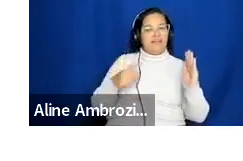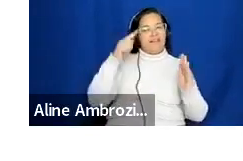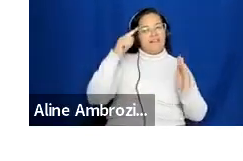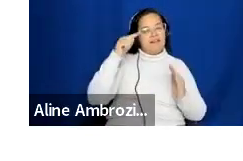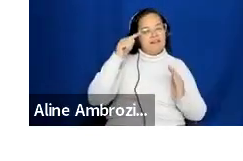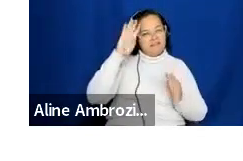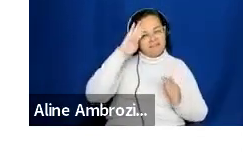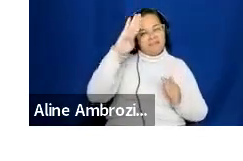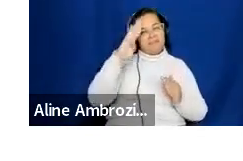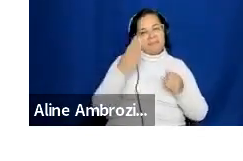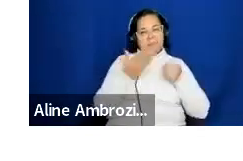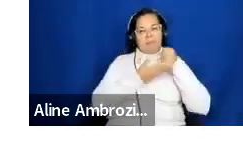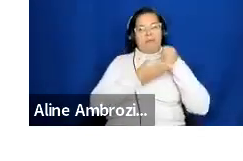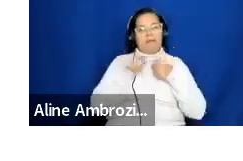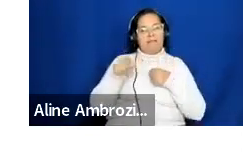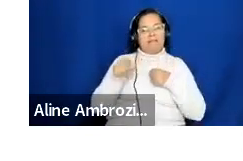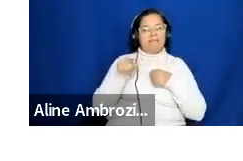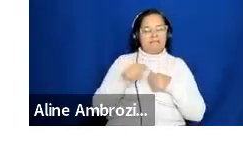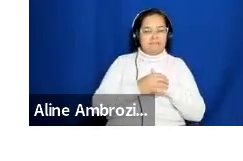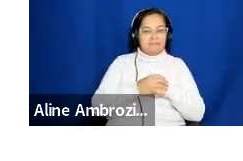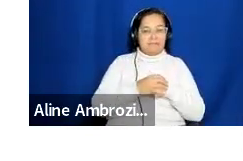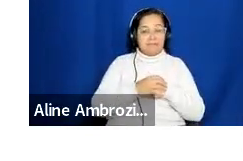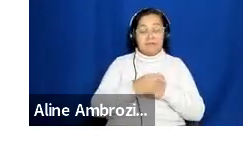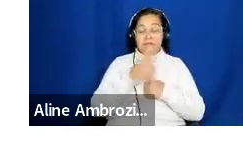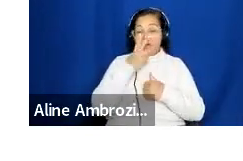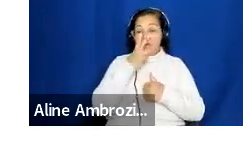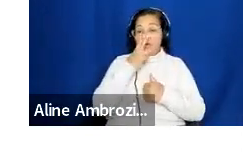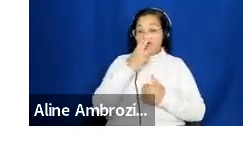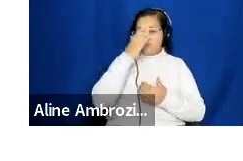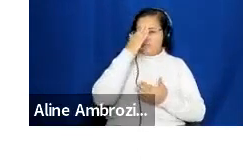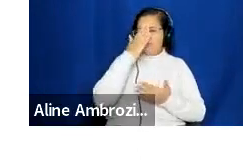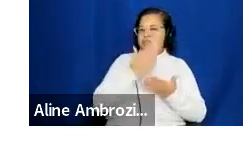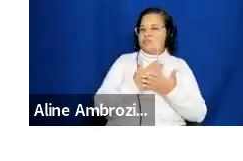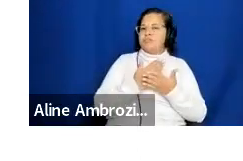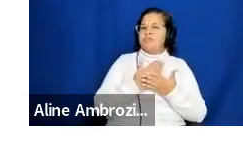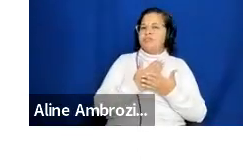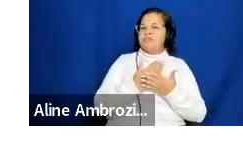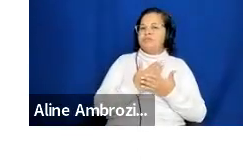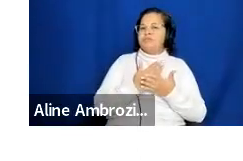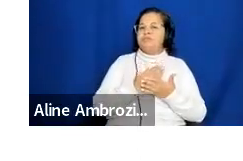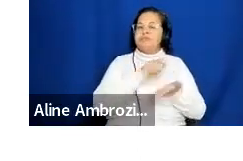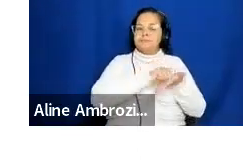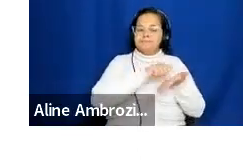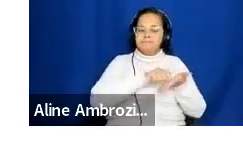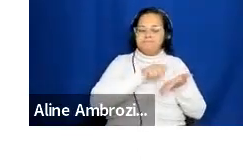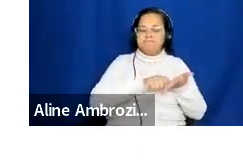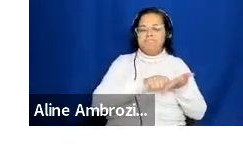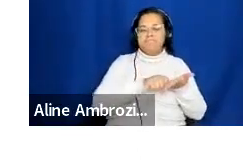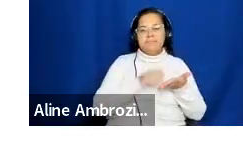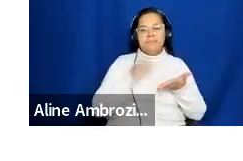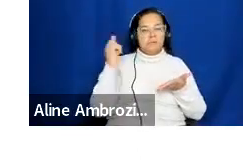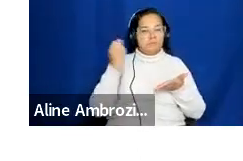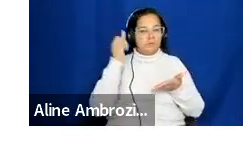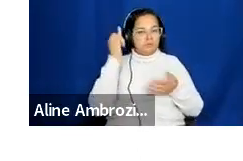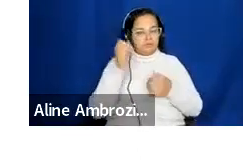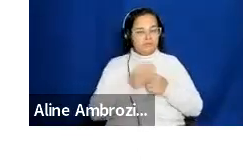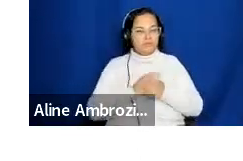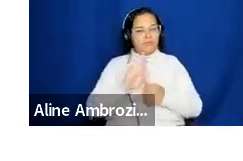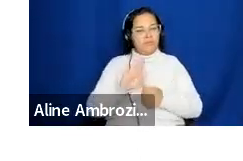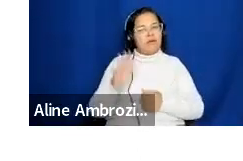the early writings are therefore important for that. But in the German ideology, of course, we